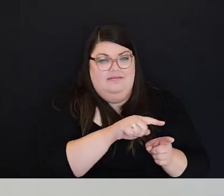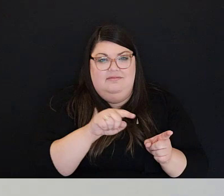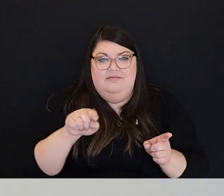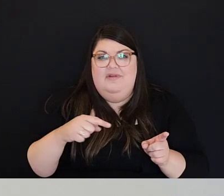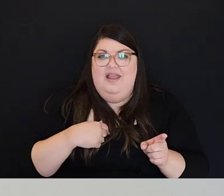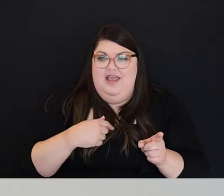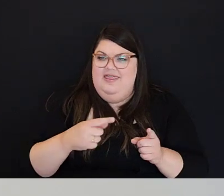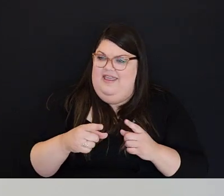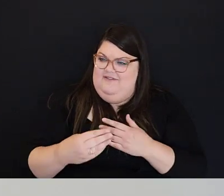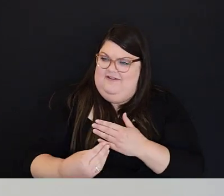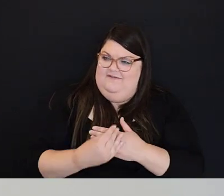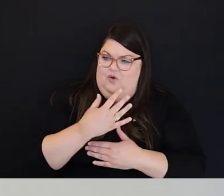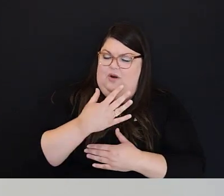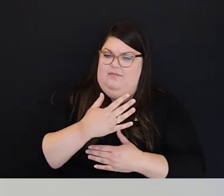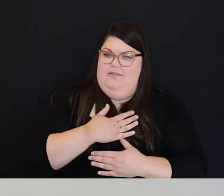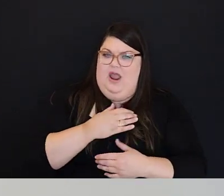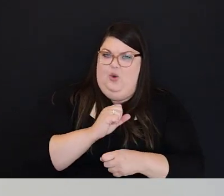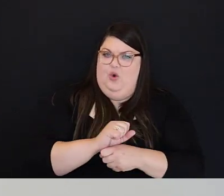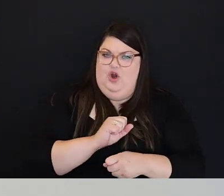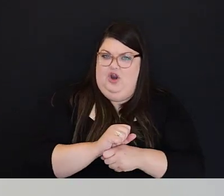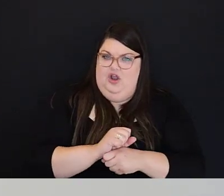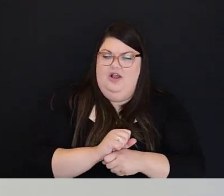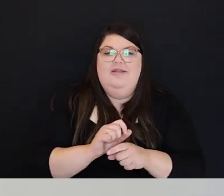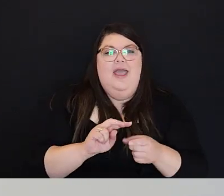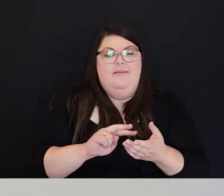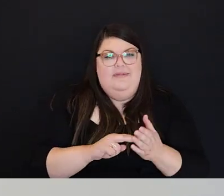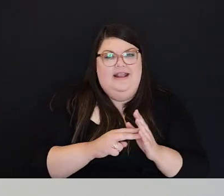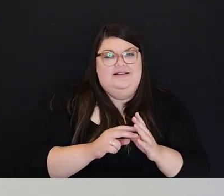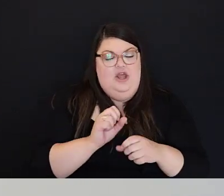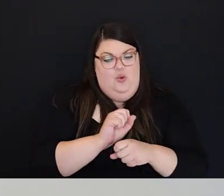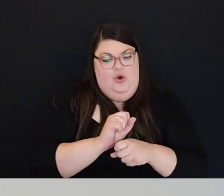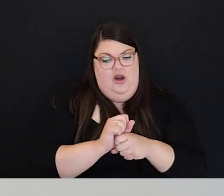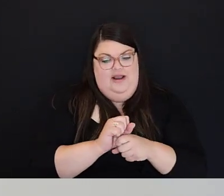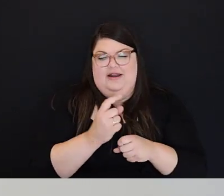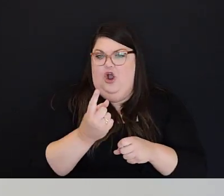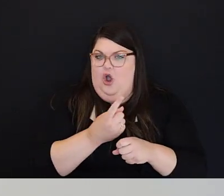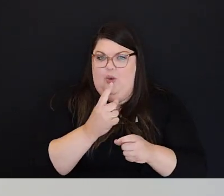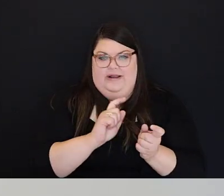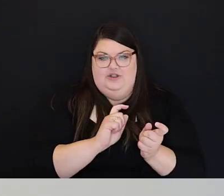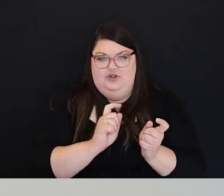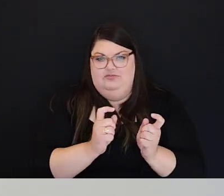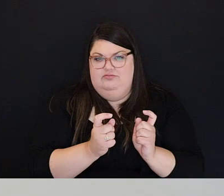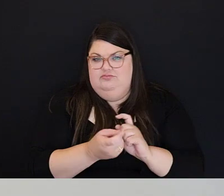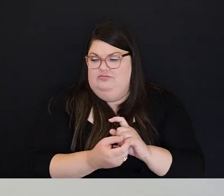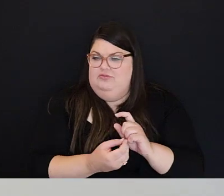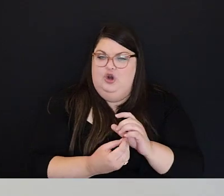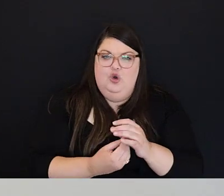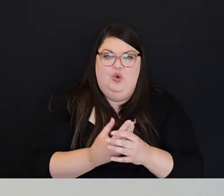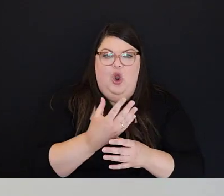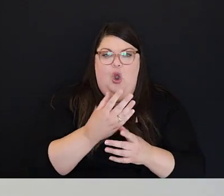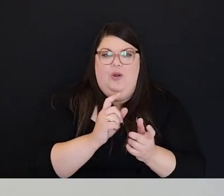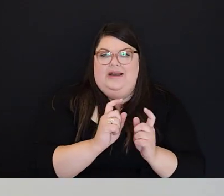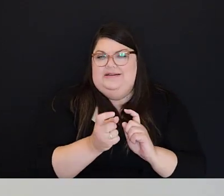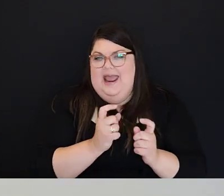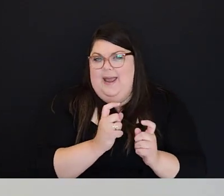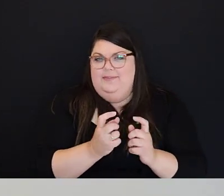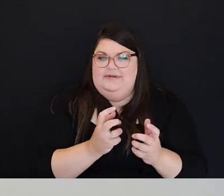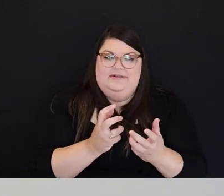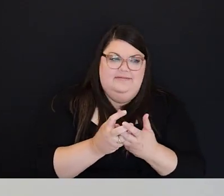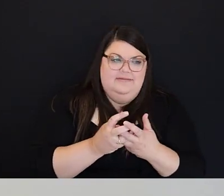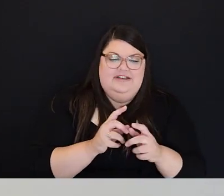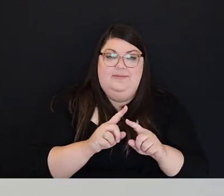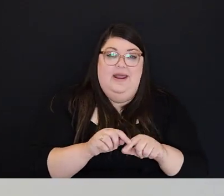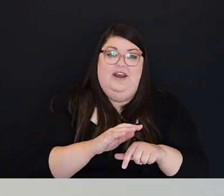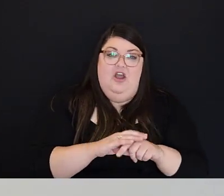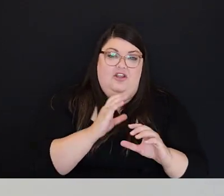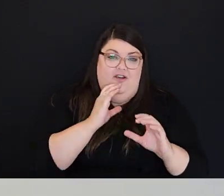informed this work. And that means that the work has that space to always grow and adapt depending on the conversations